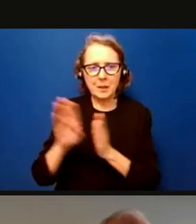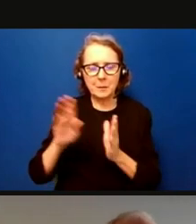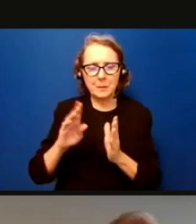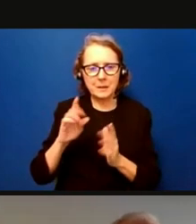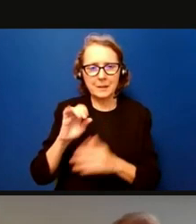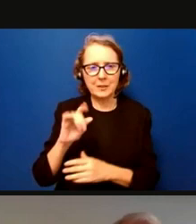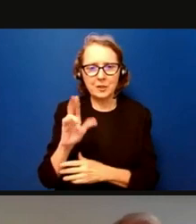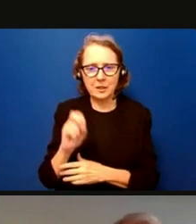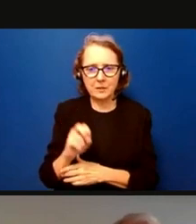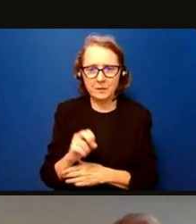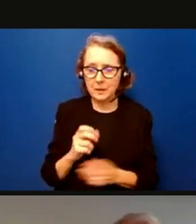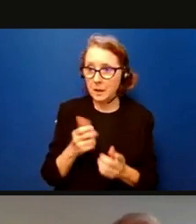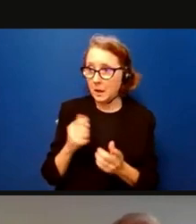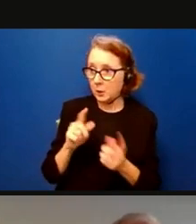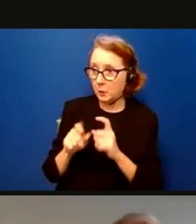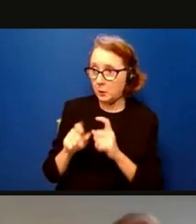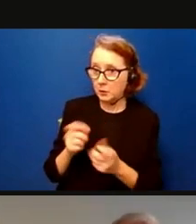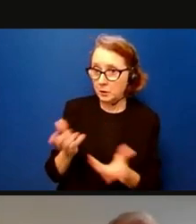Are there any questions?